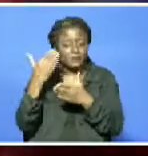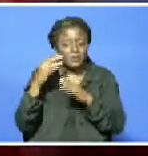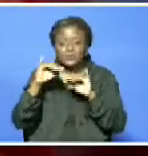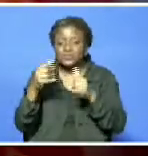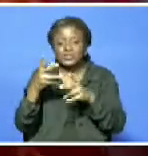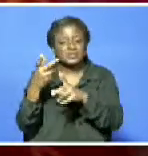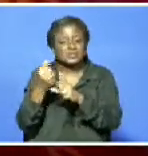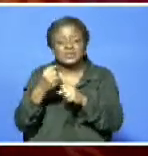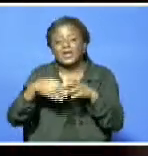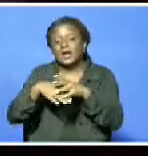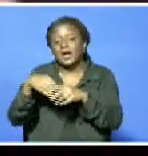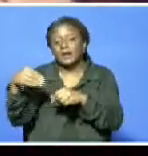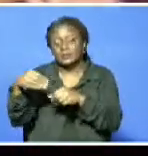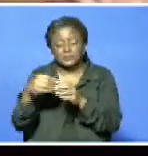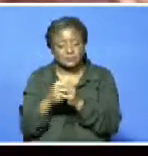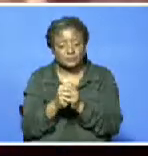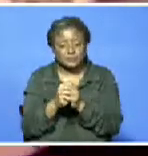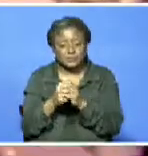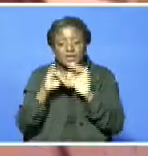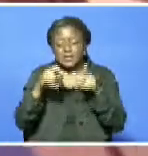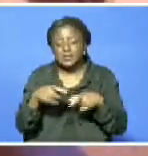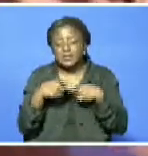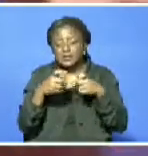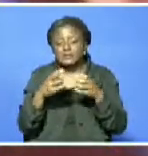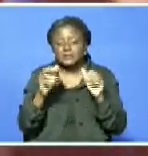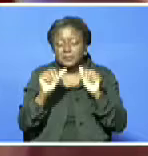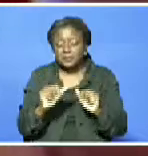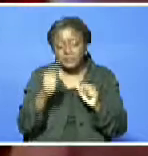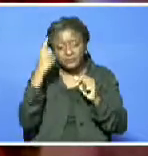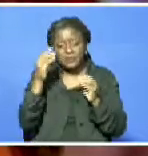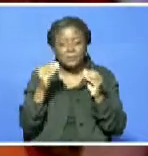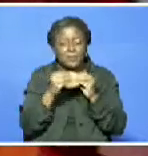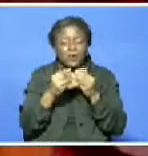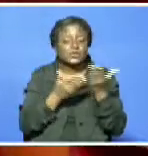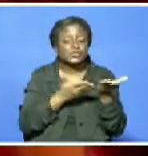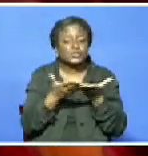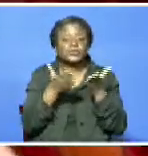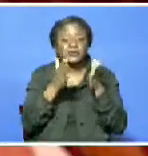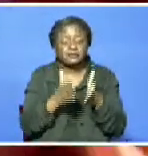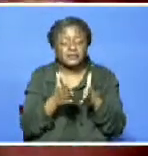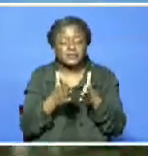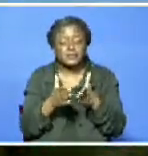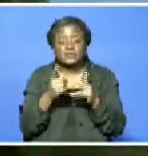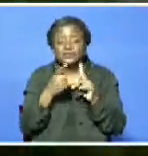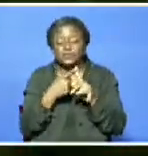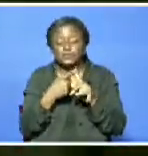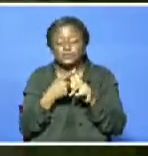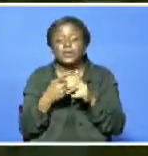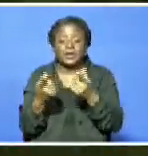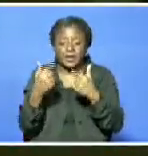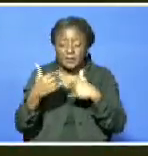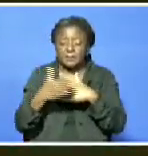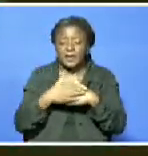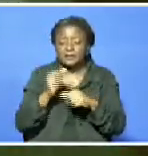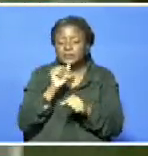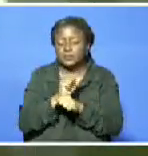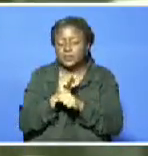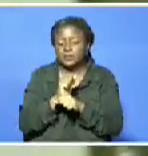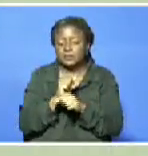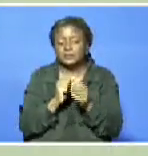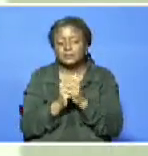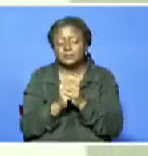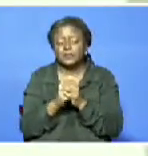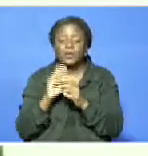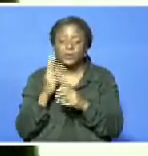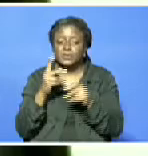So what that does is it gives the ability for more service in the first instance to be able to come back to work and be employed.